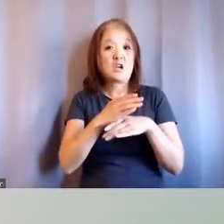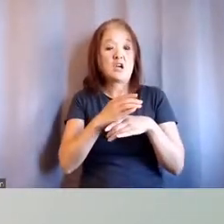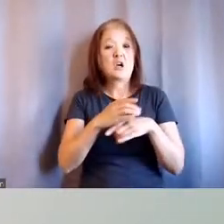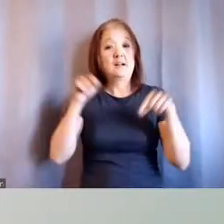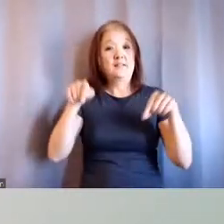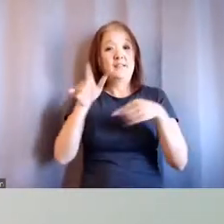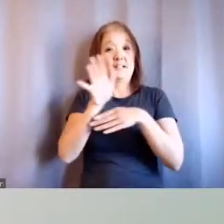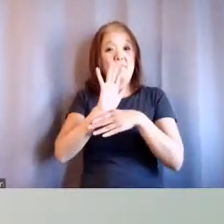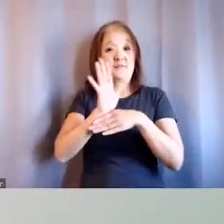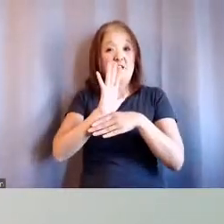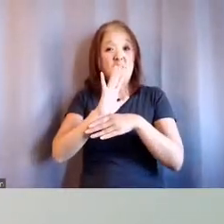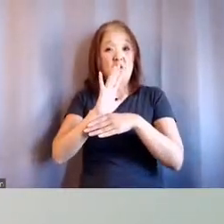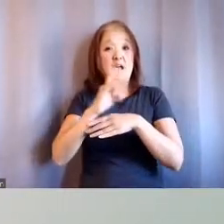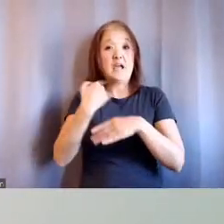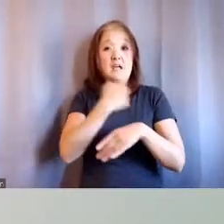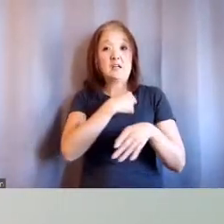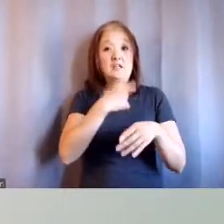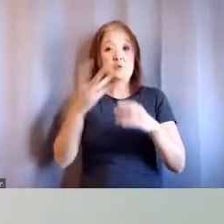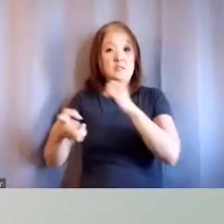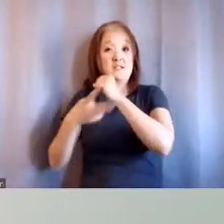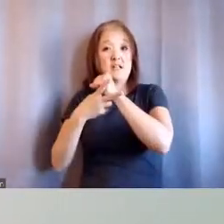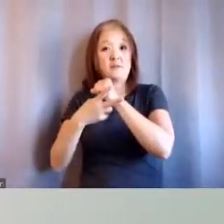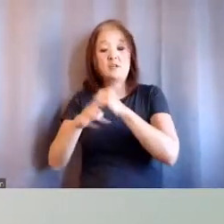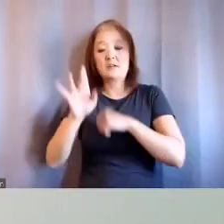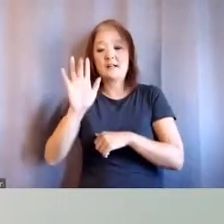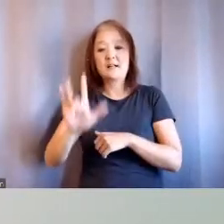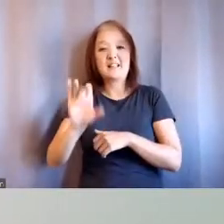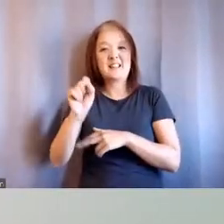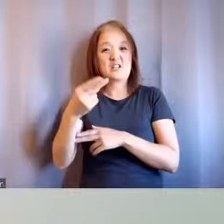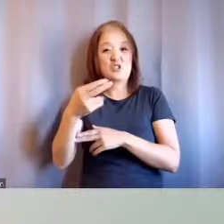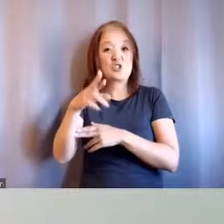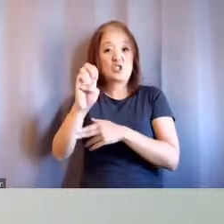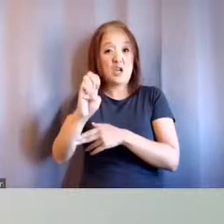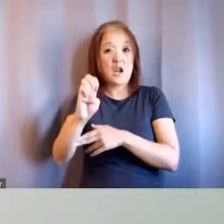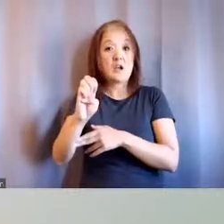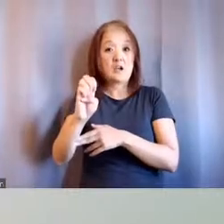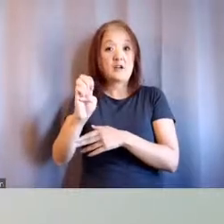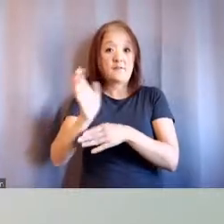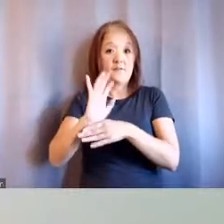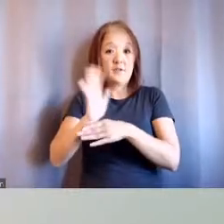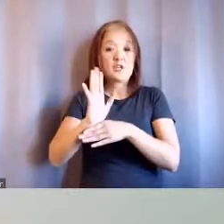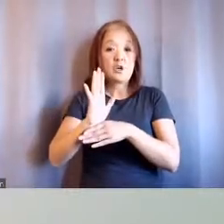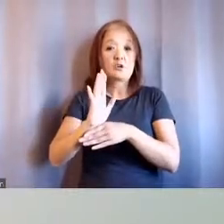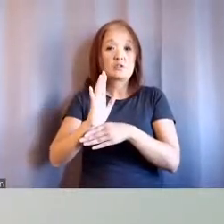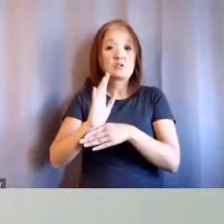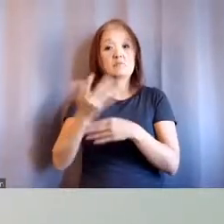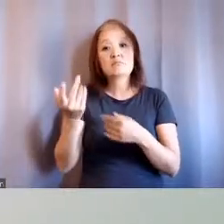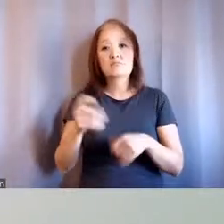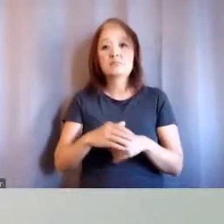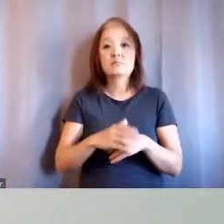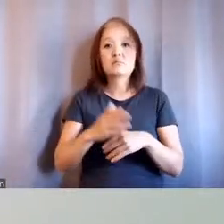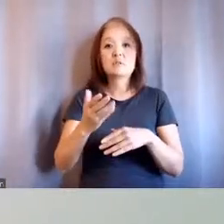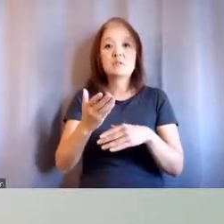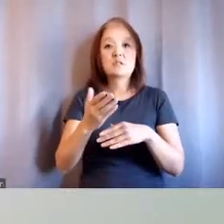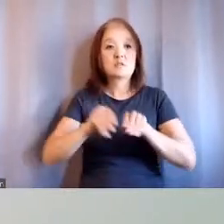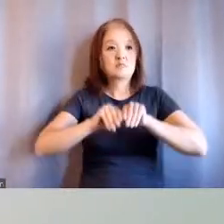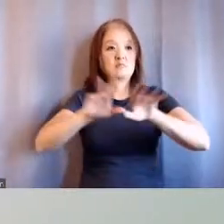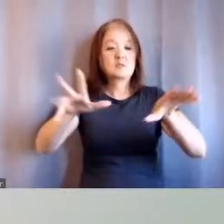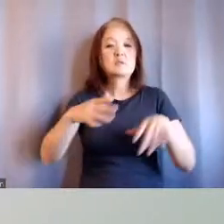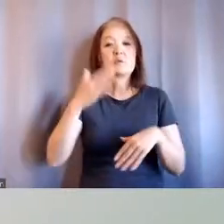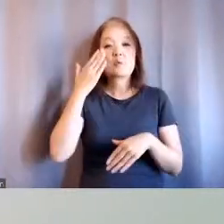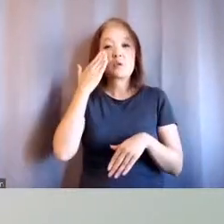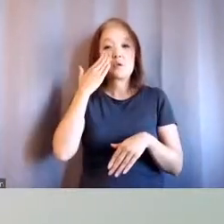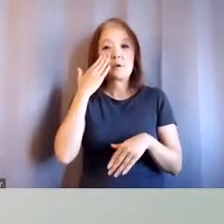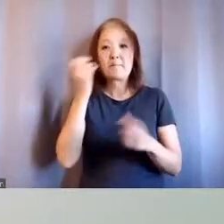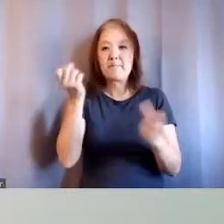as it gets archived, and or you can click the share video as you're watching, and then that will share it with your friends. Because we know lots of people wanna